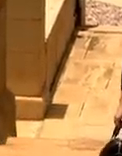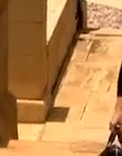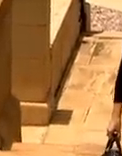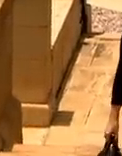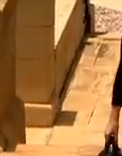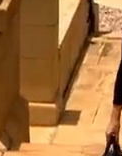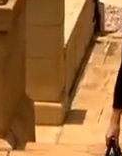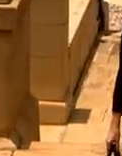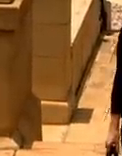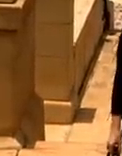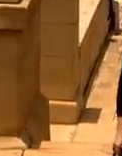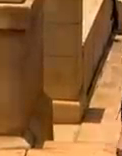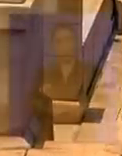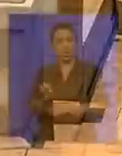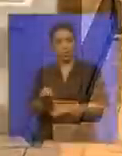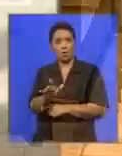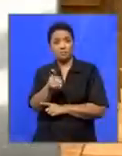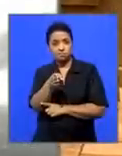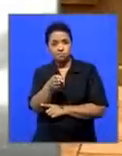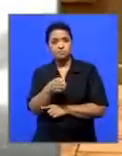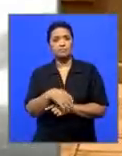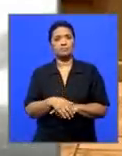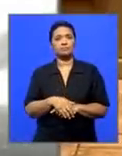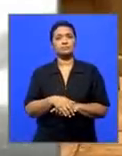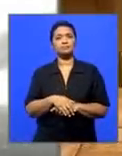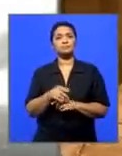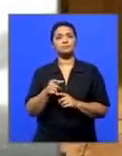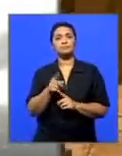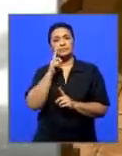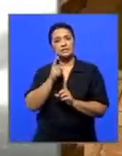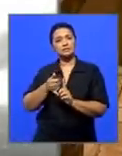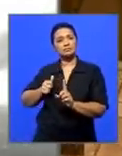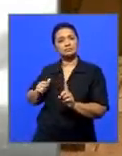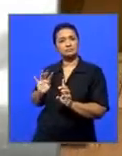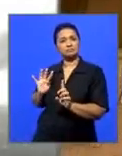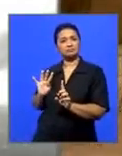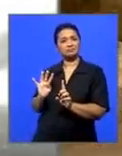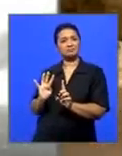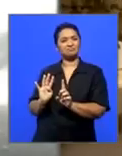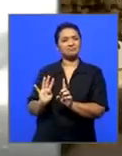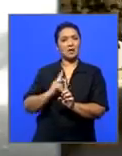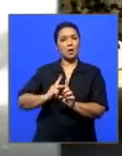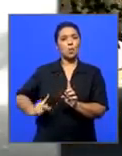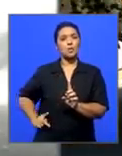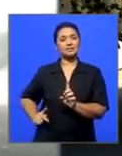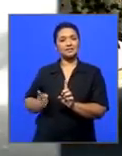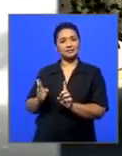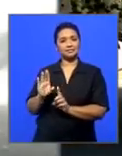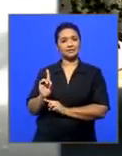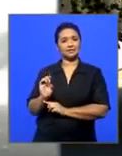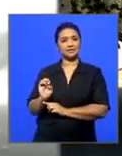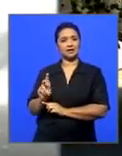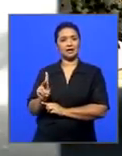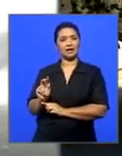well. You're seeing Bono there behind several presidents, including former President F.W.